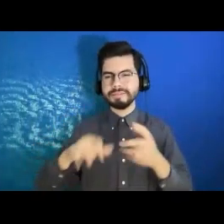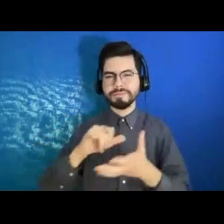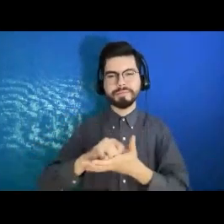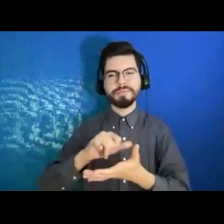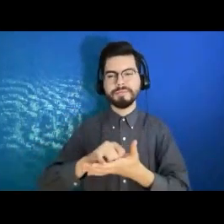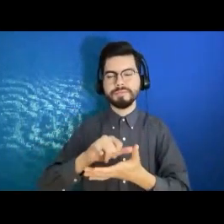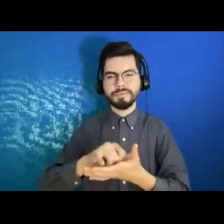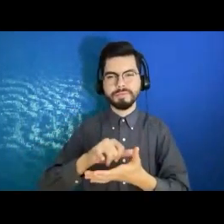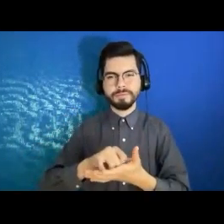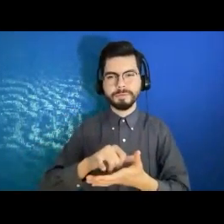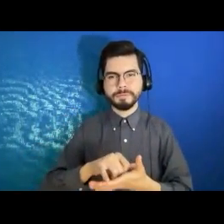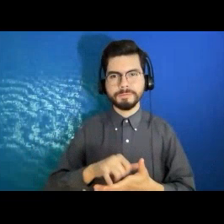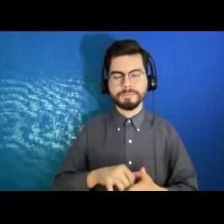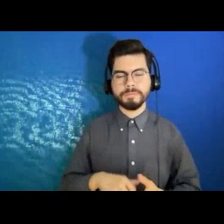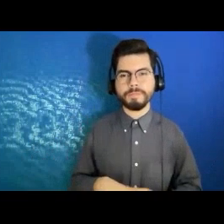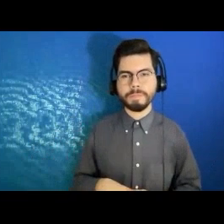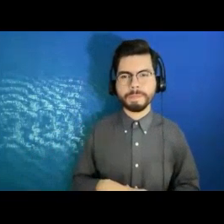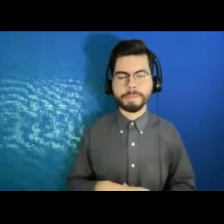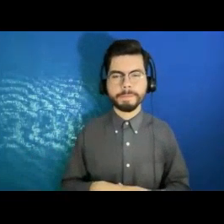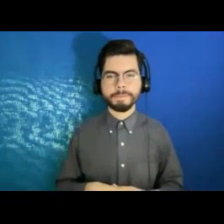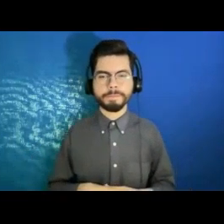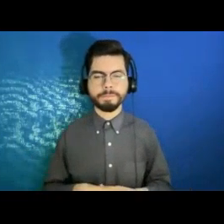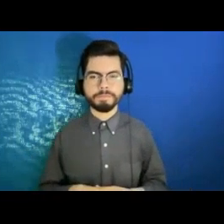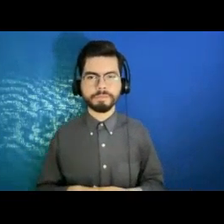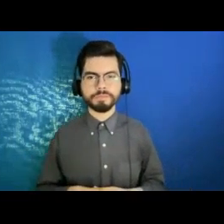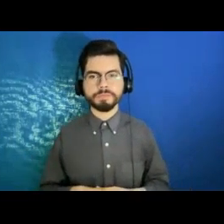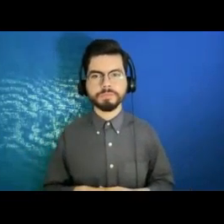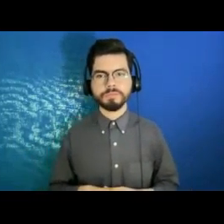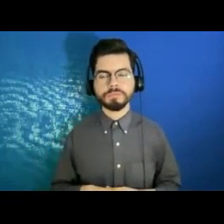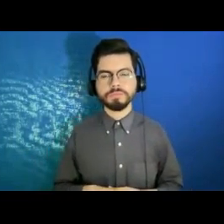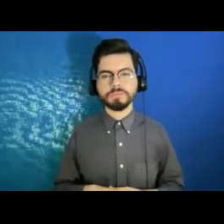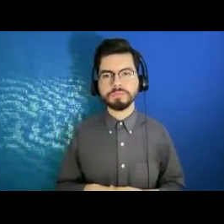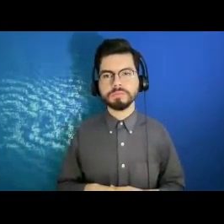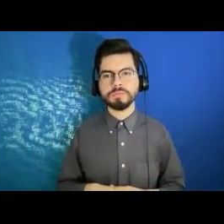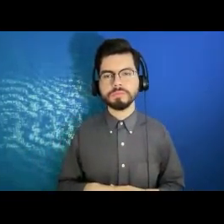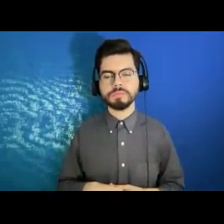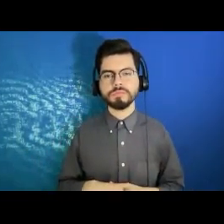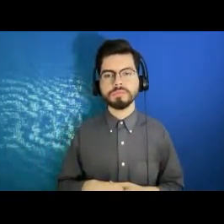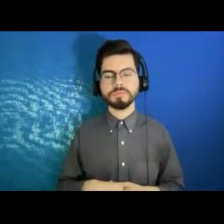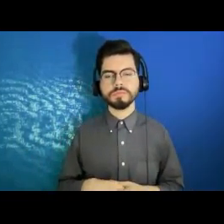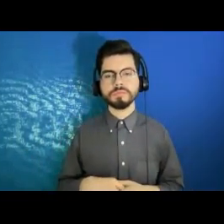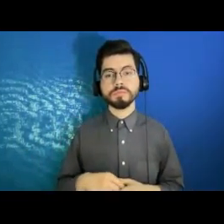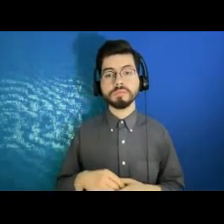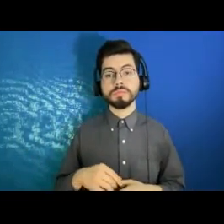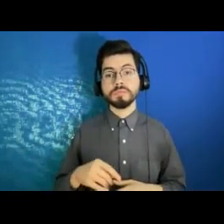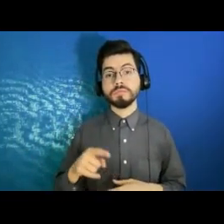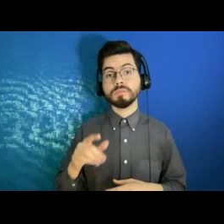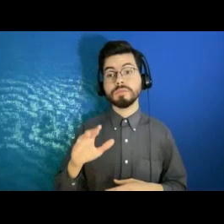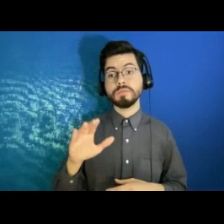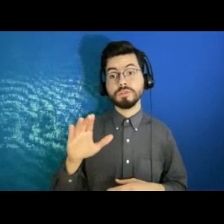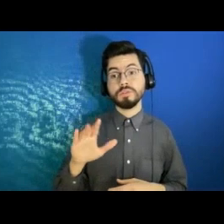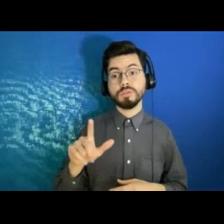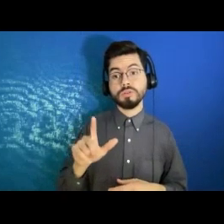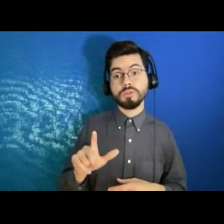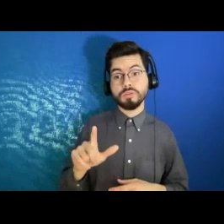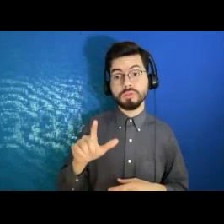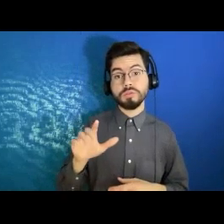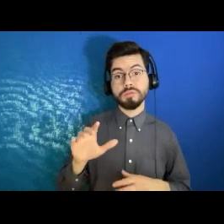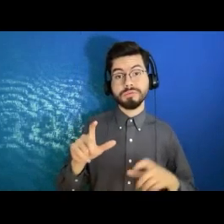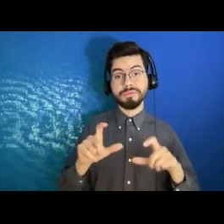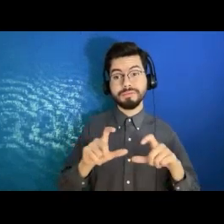could move, but on a large scale, we're pretty safe. This lower crustal reservoir is only about 2% partial